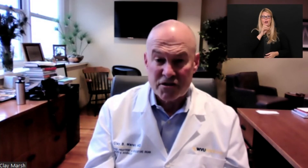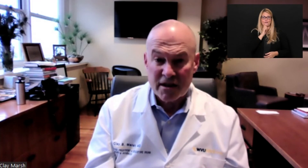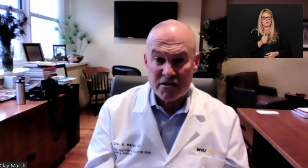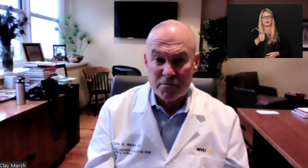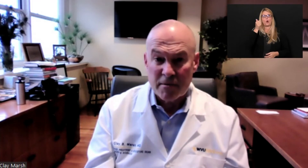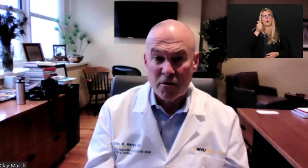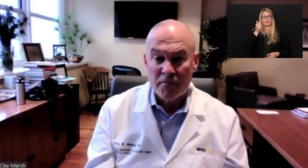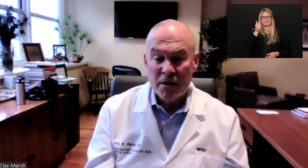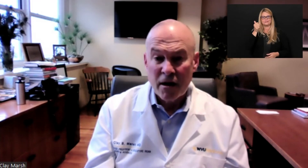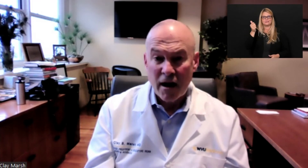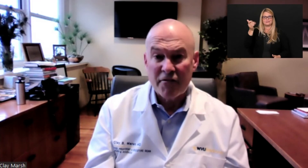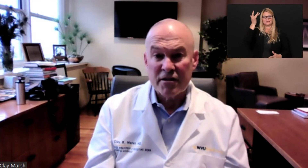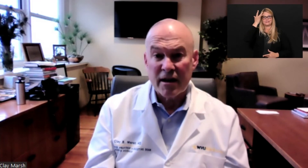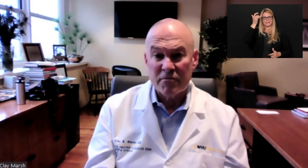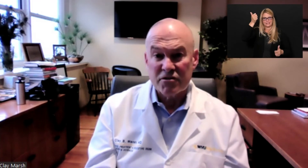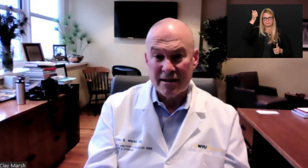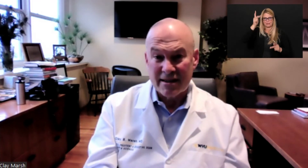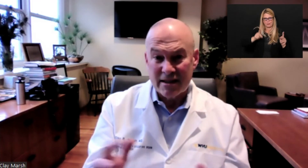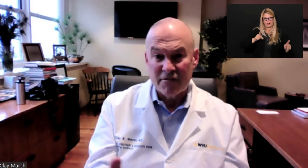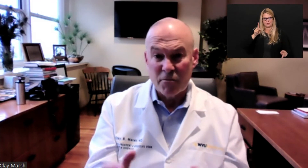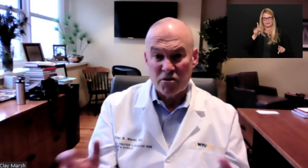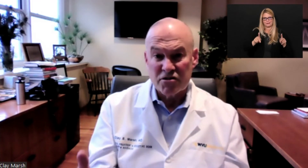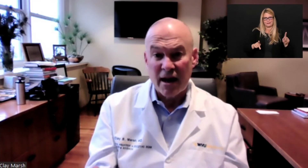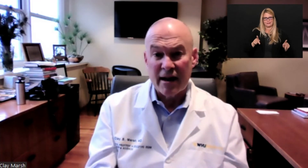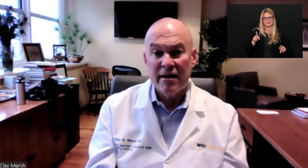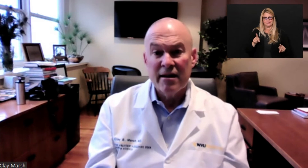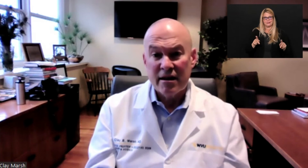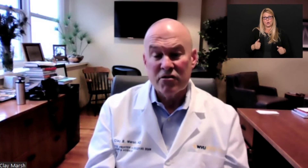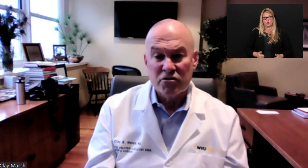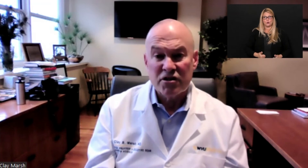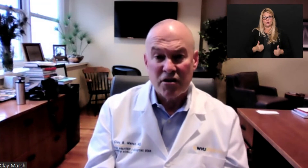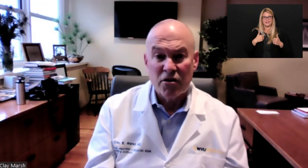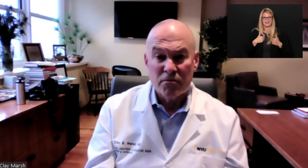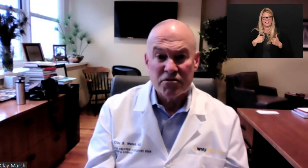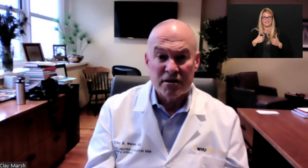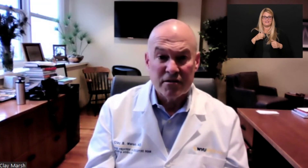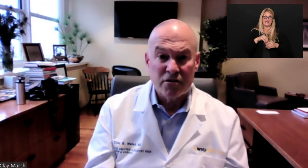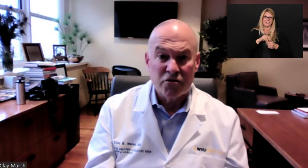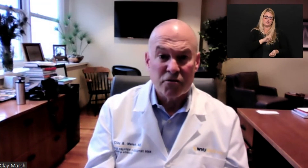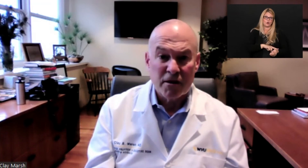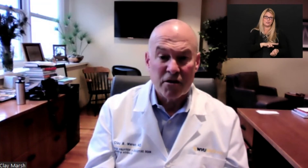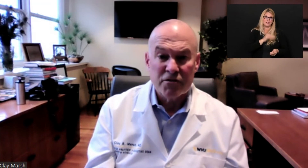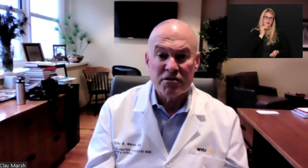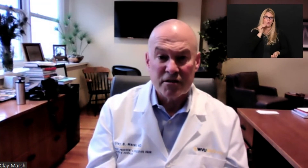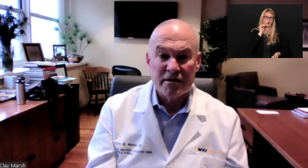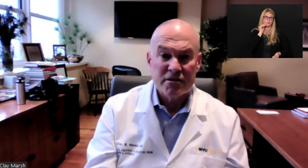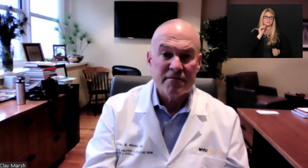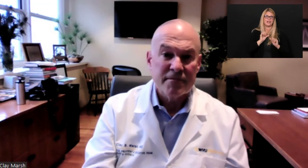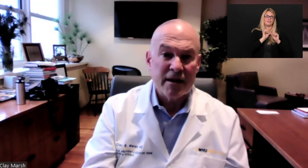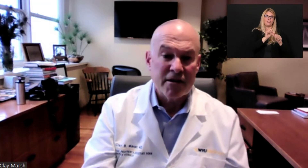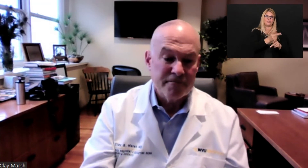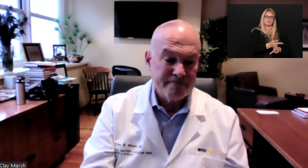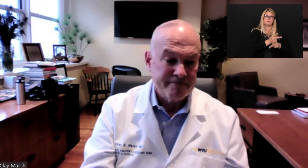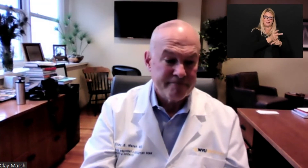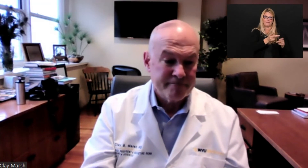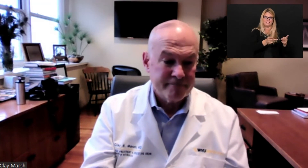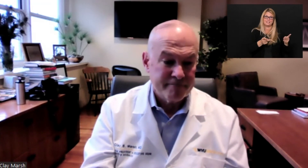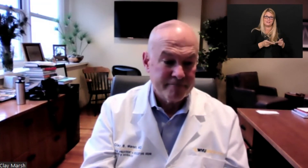oldest, sickest people, oftentimes that live and reside in nursing homes and long-term care facilities. Thank